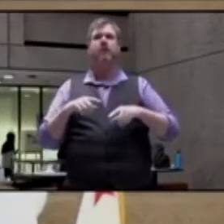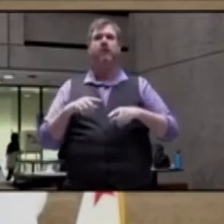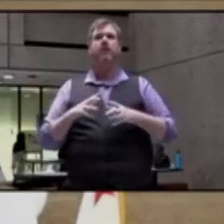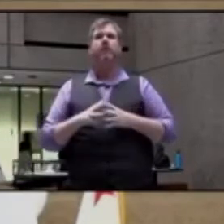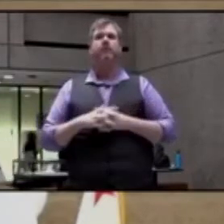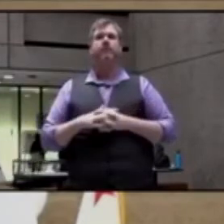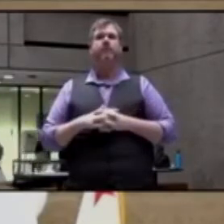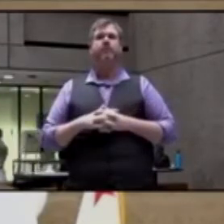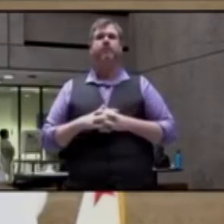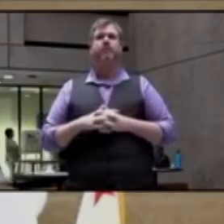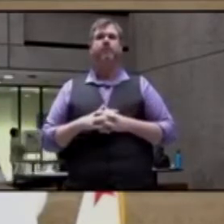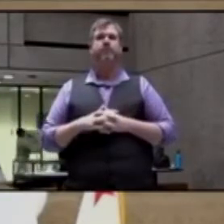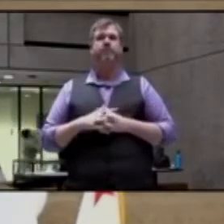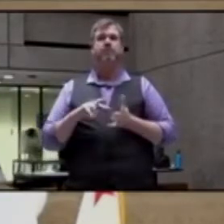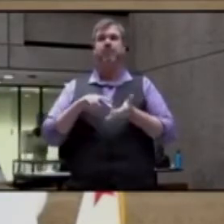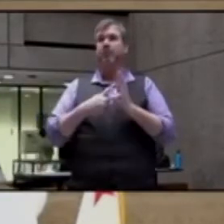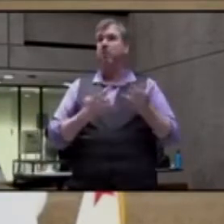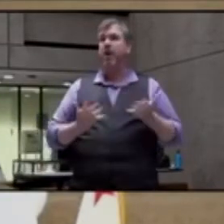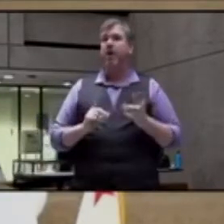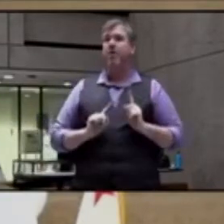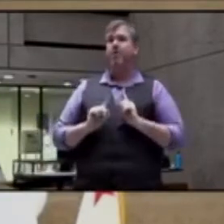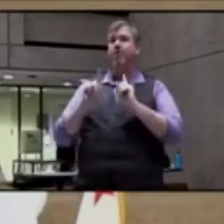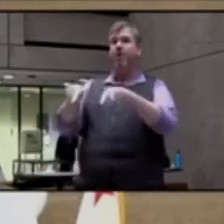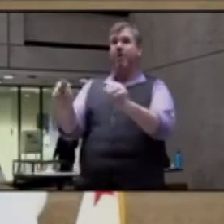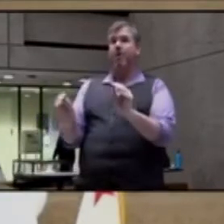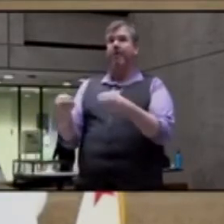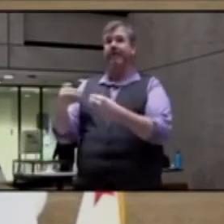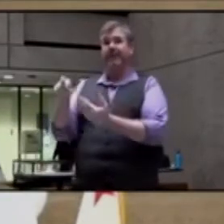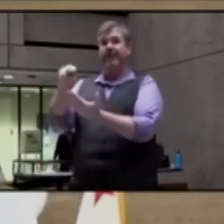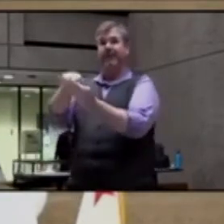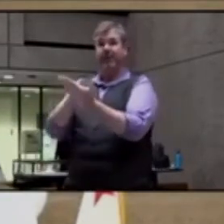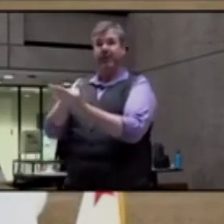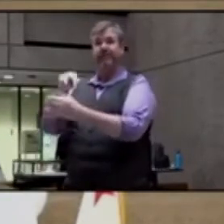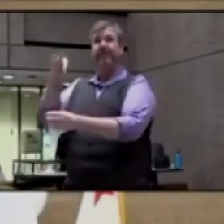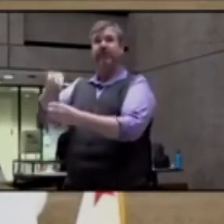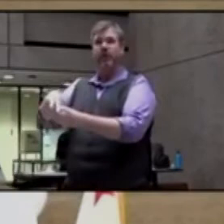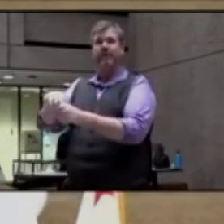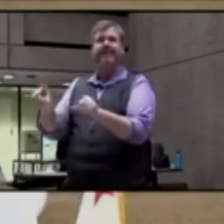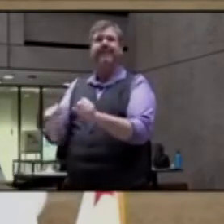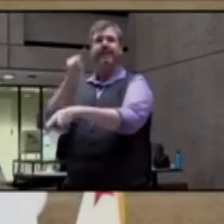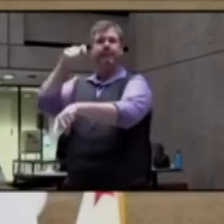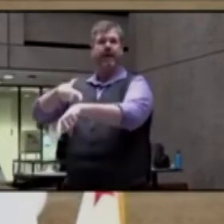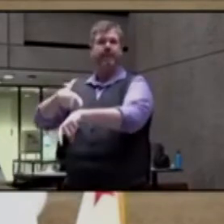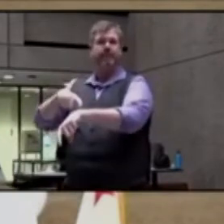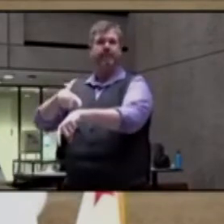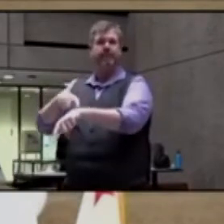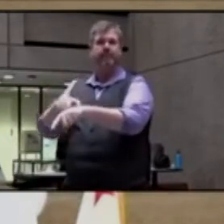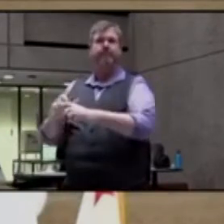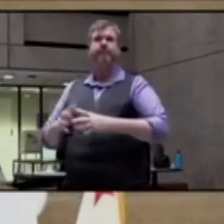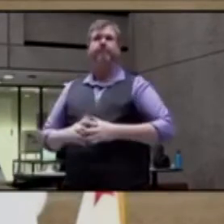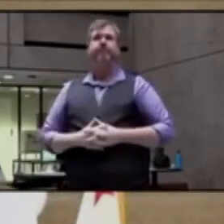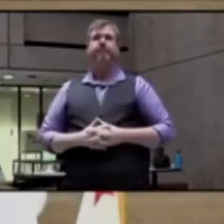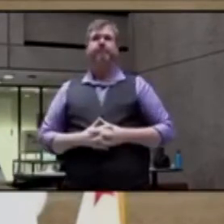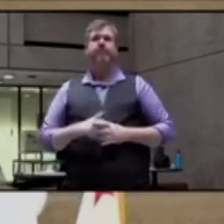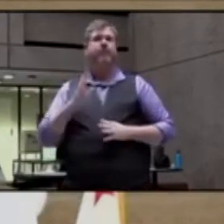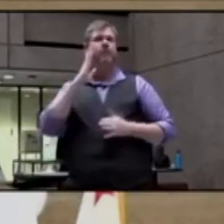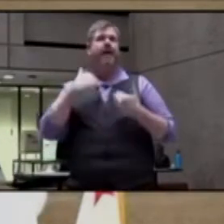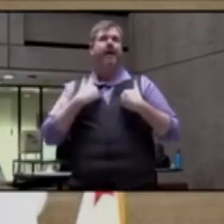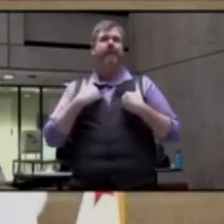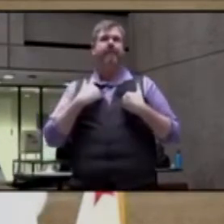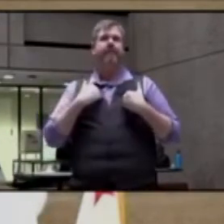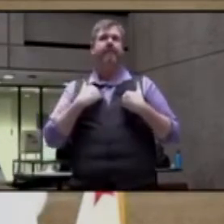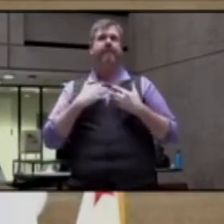and you will register and vote on the same day, but you're going to place your ballot into an envelope that we give